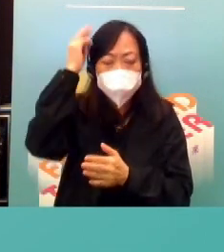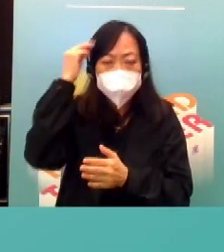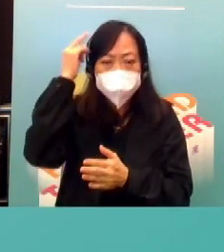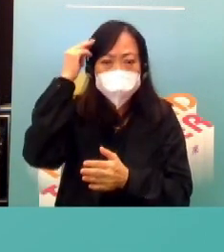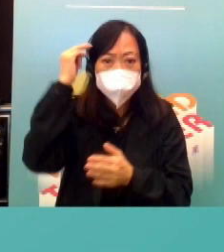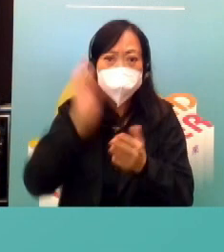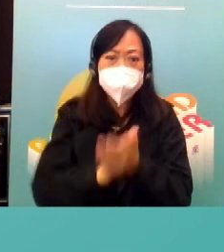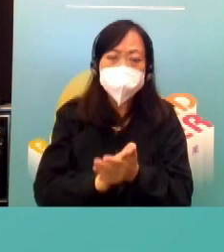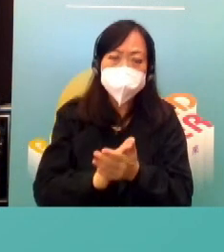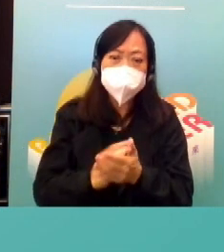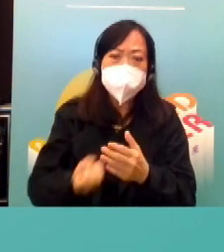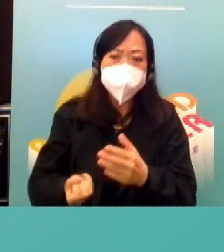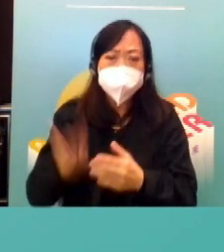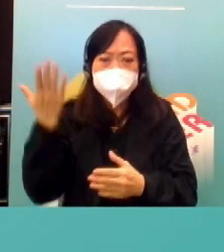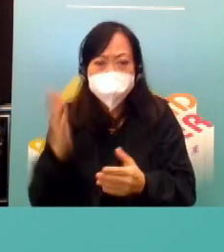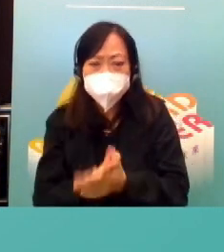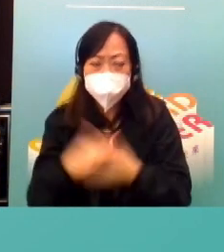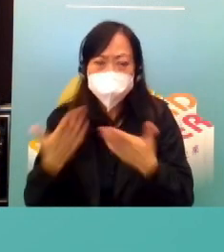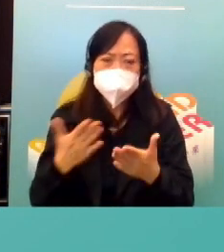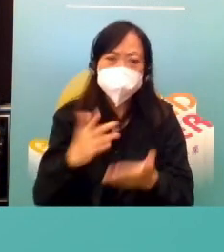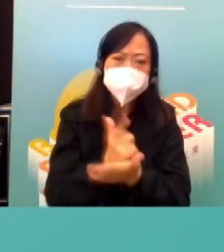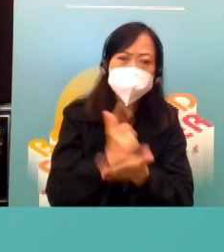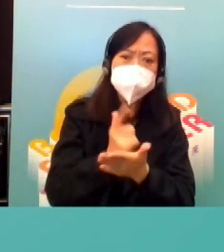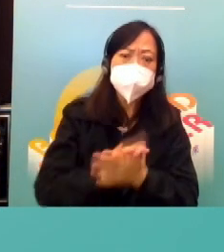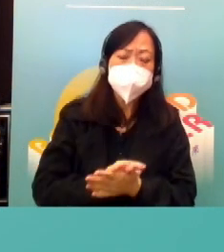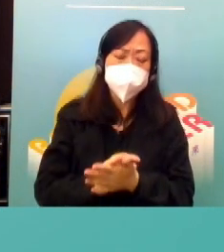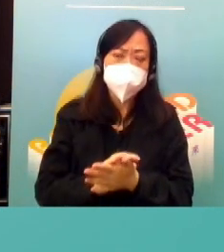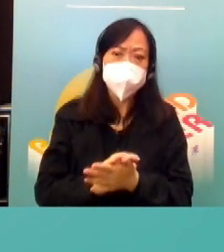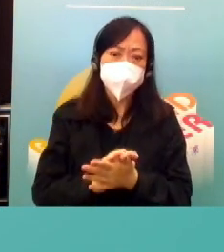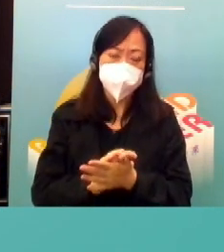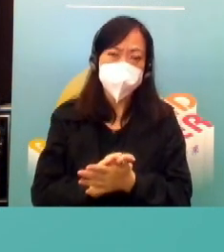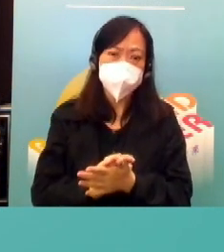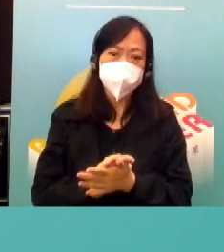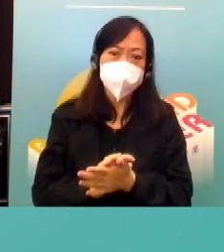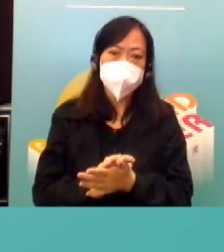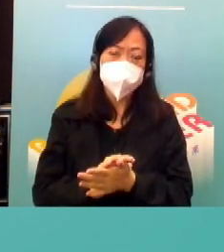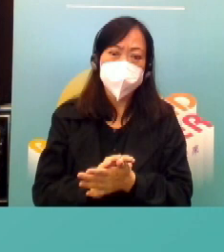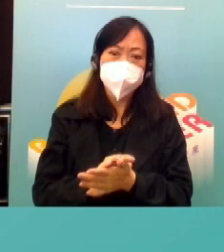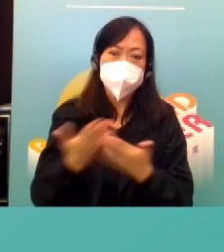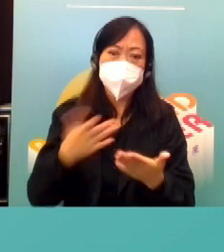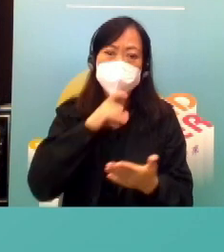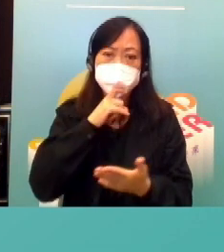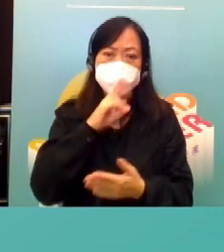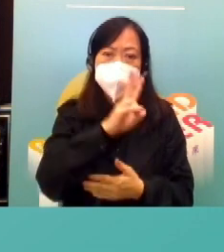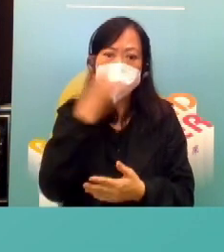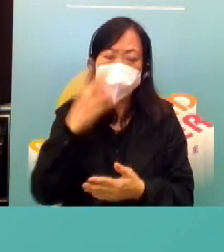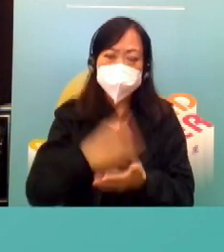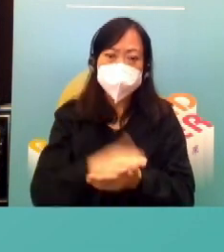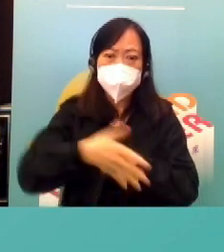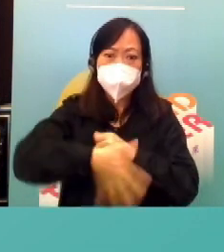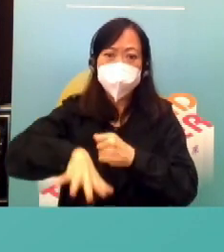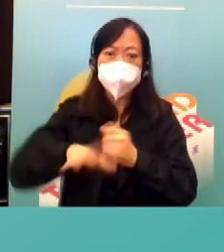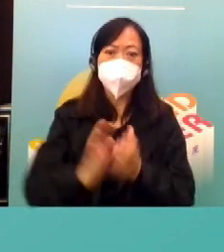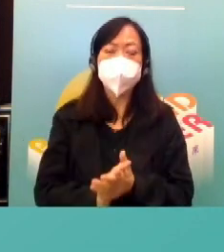So, so far we have already built 22 systems since the program starts in